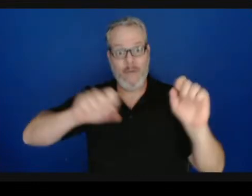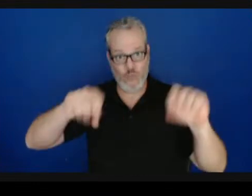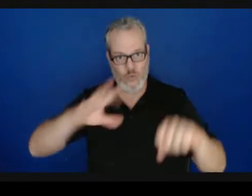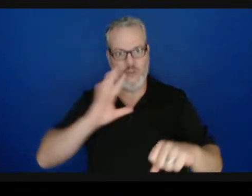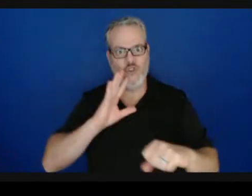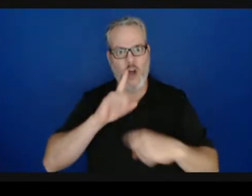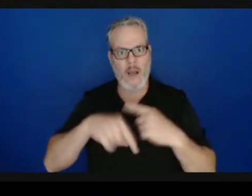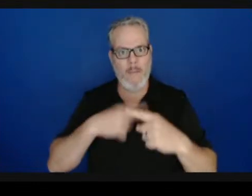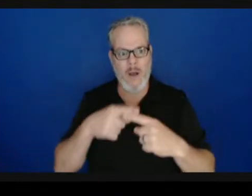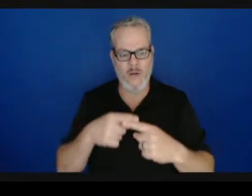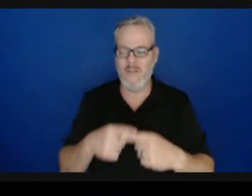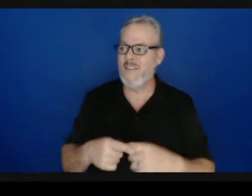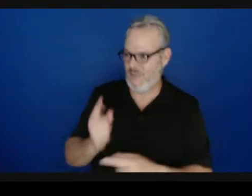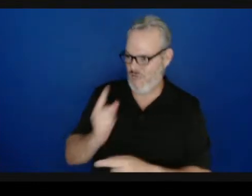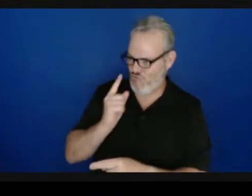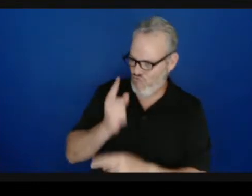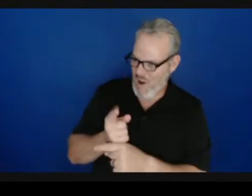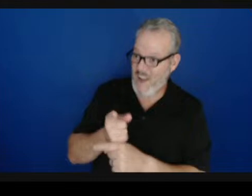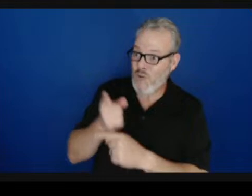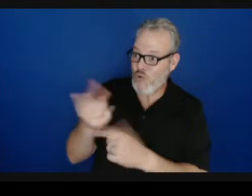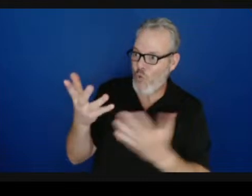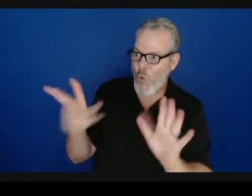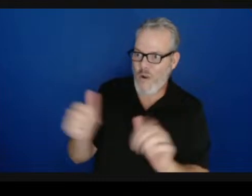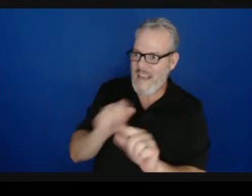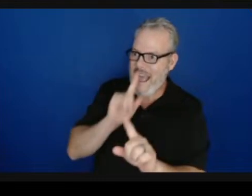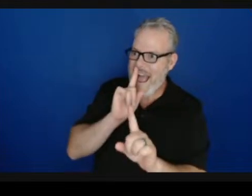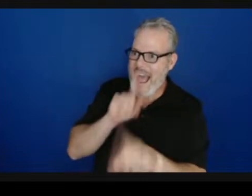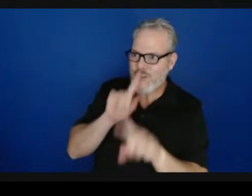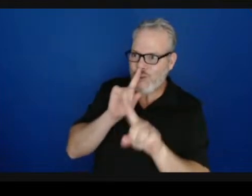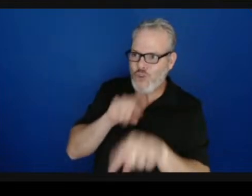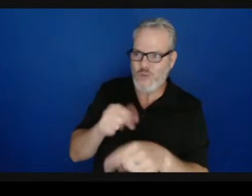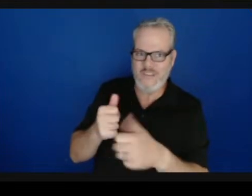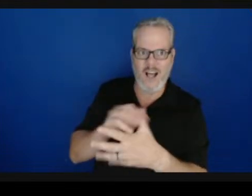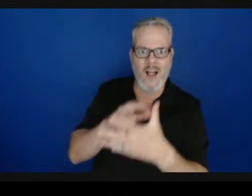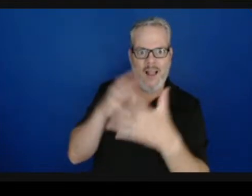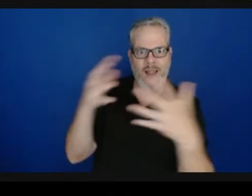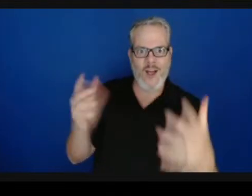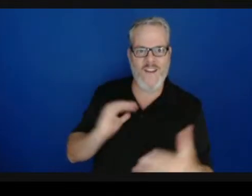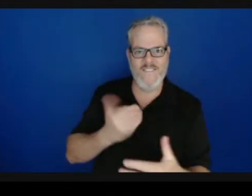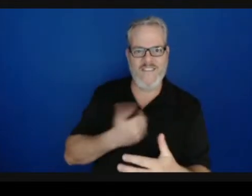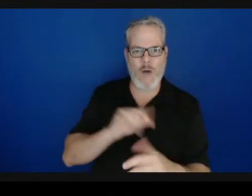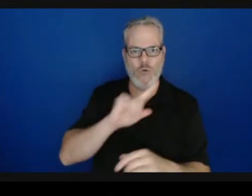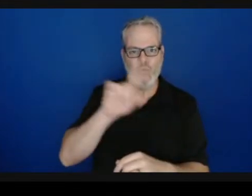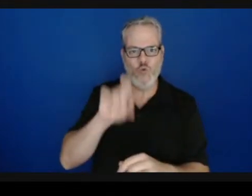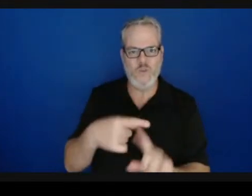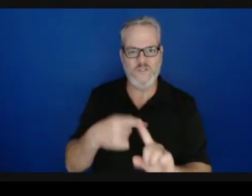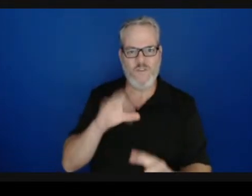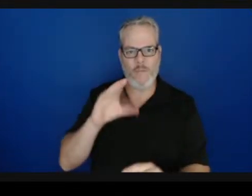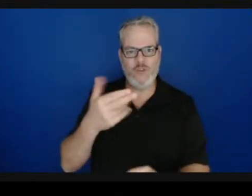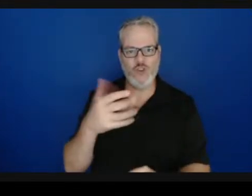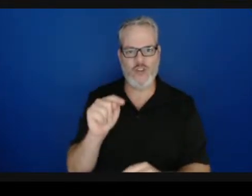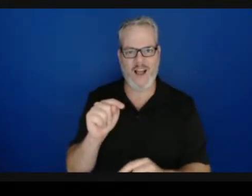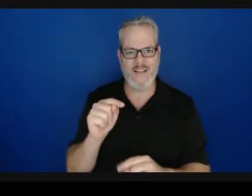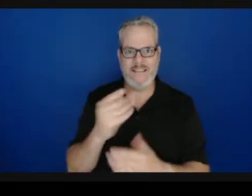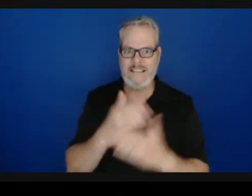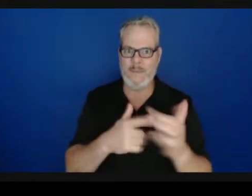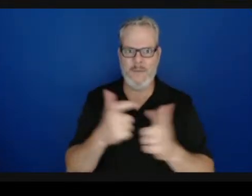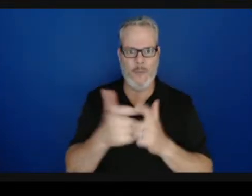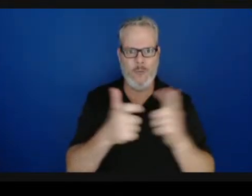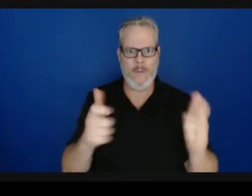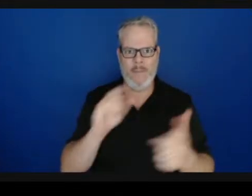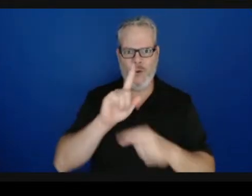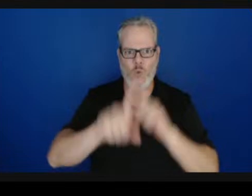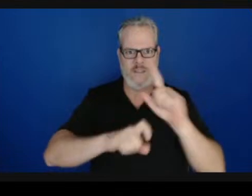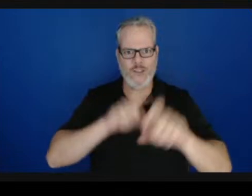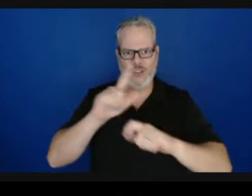you went through and answered a bunch of questions in the chat, especially some of the bigger ones that were more